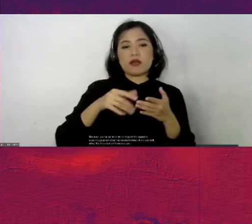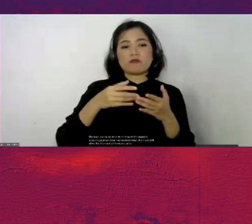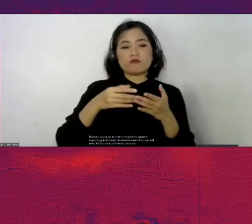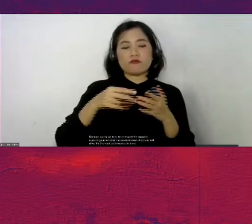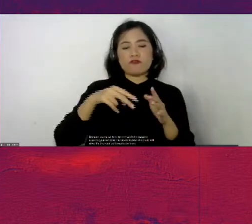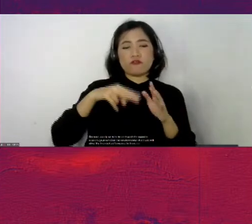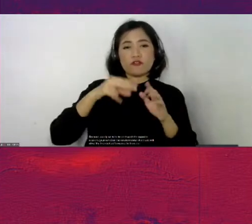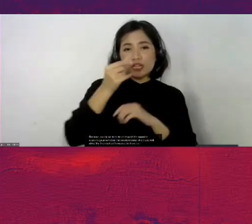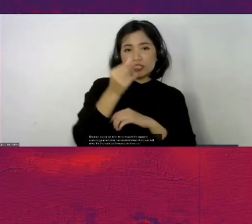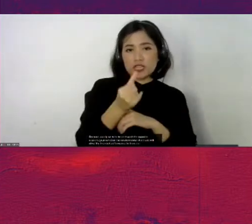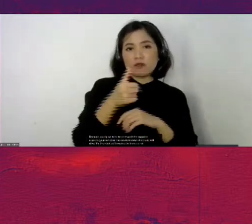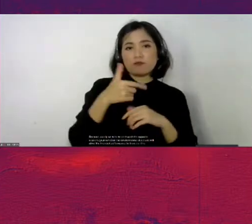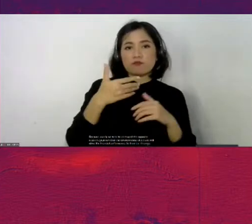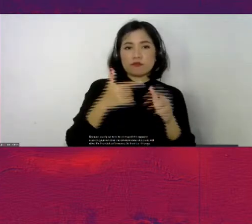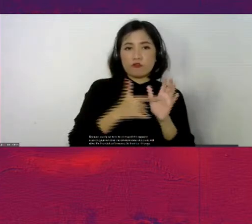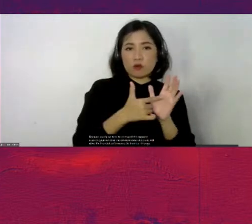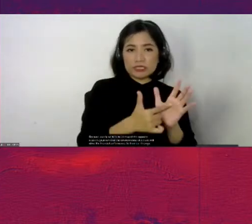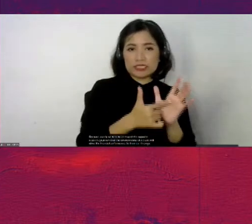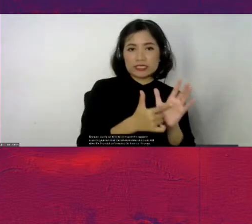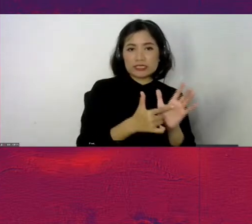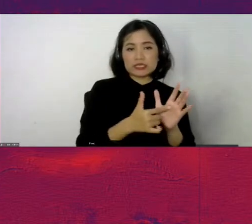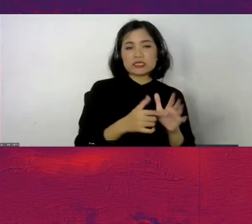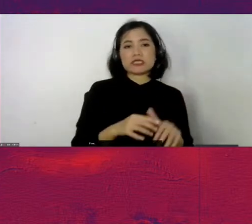our findings, next.